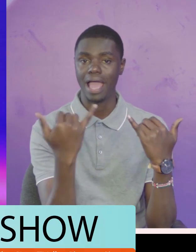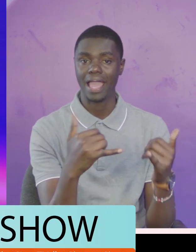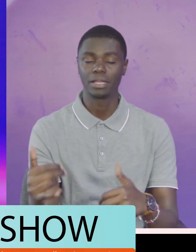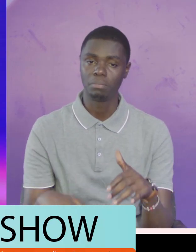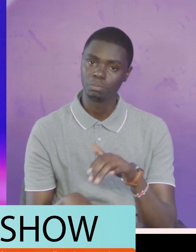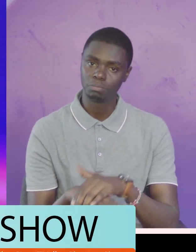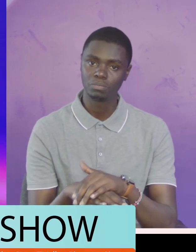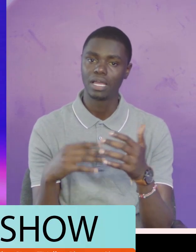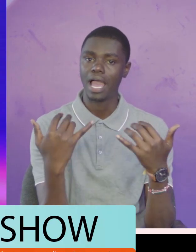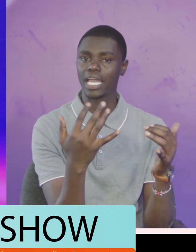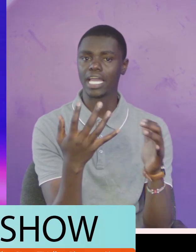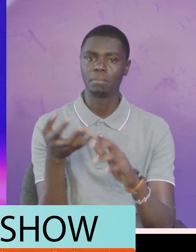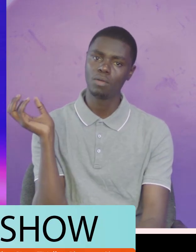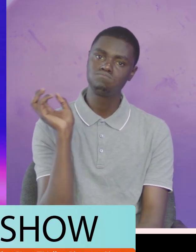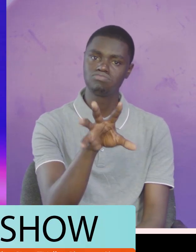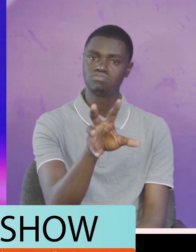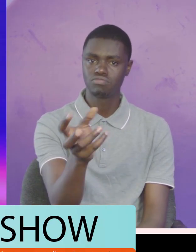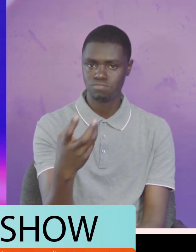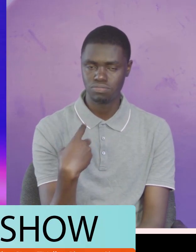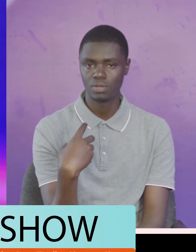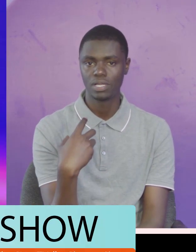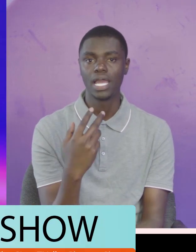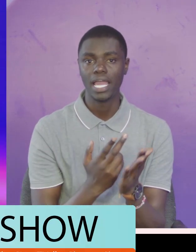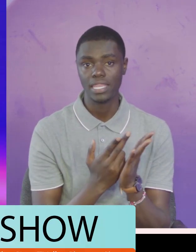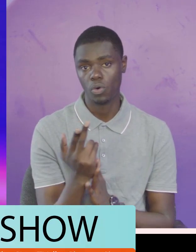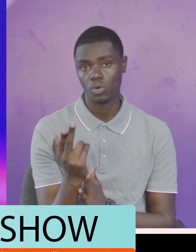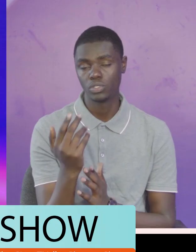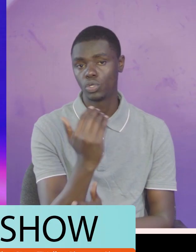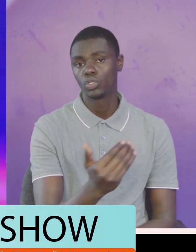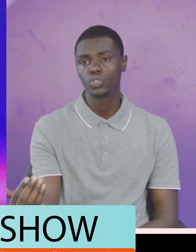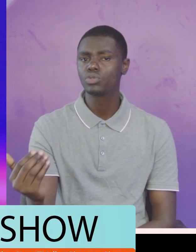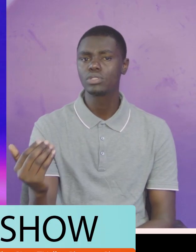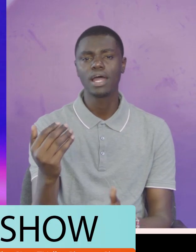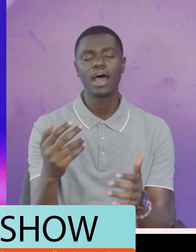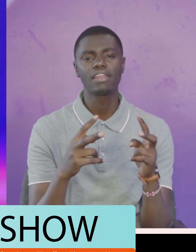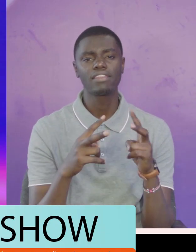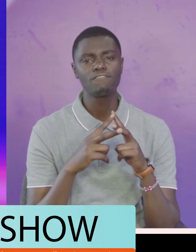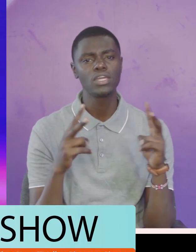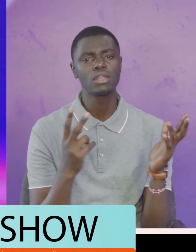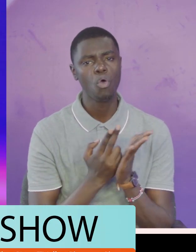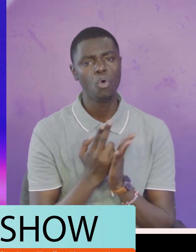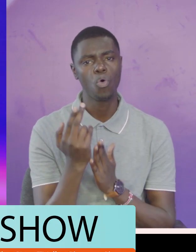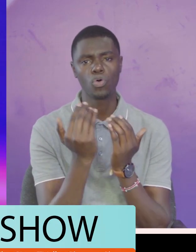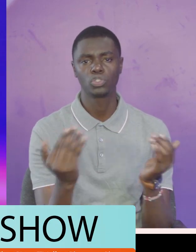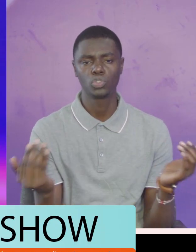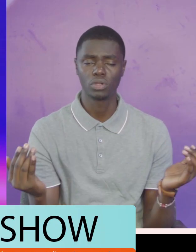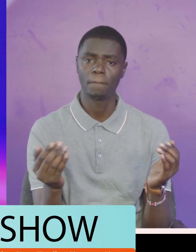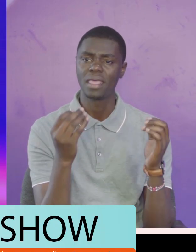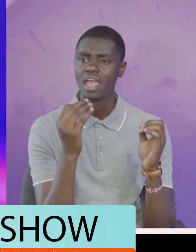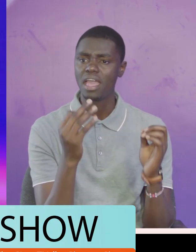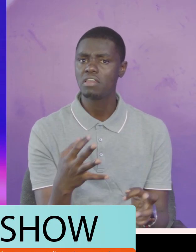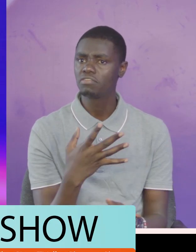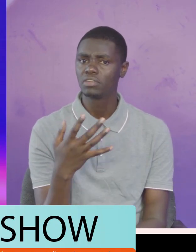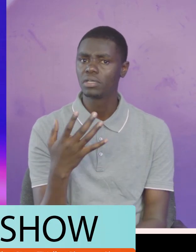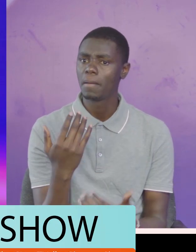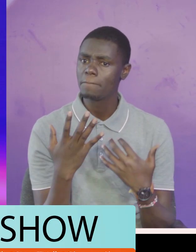play kati, I can be myself, and they're honest with me. I think kids are the most honest audience, because even when everyone